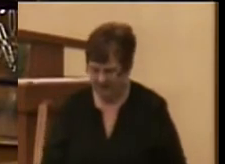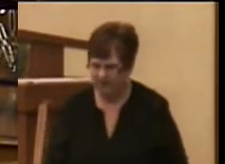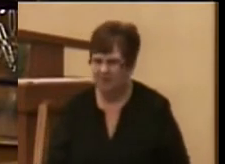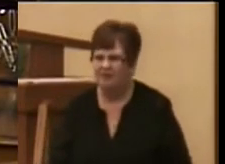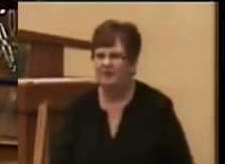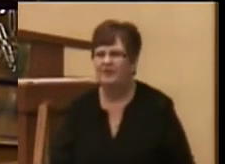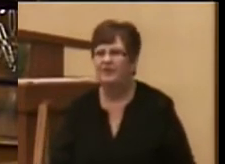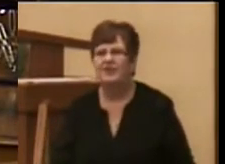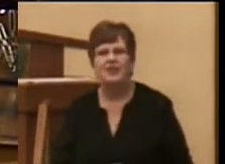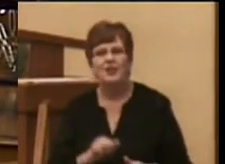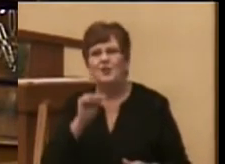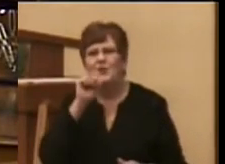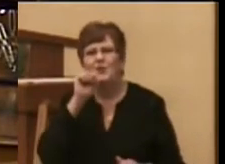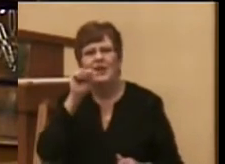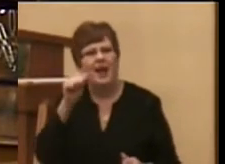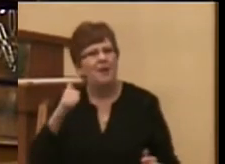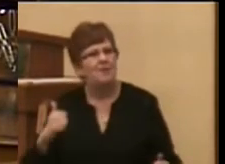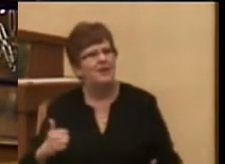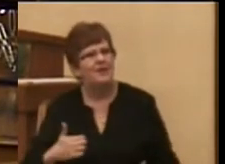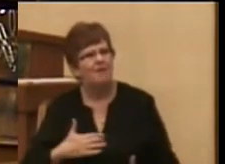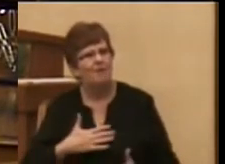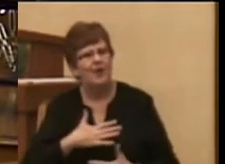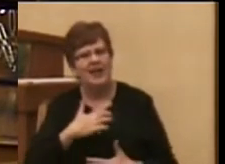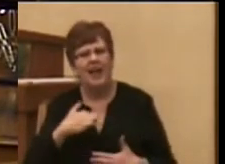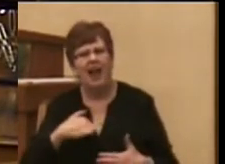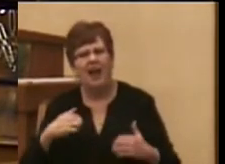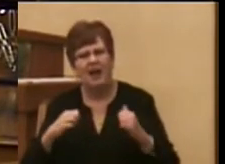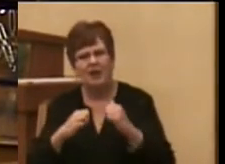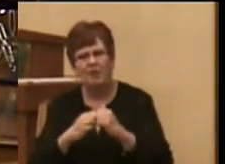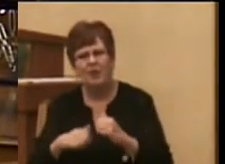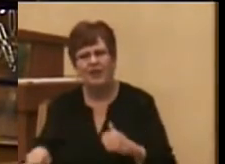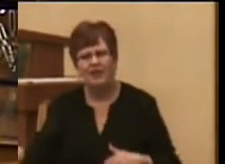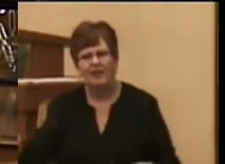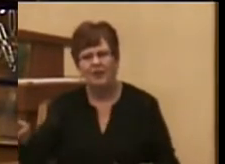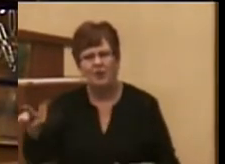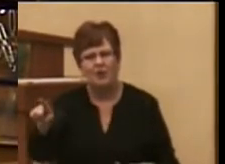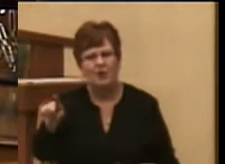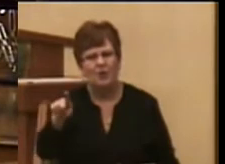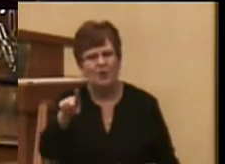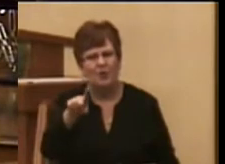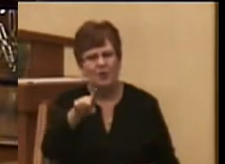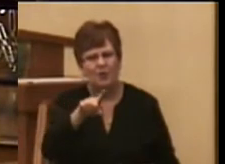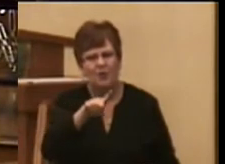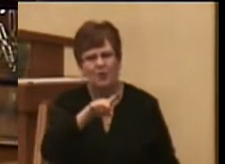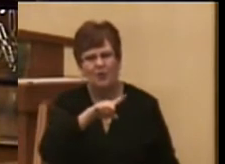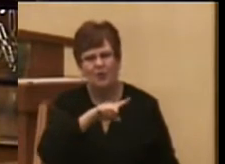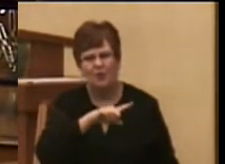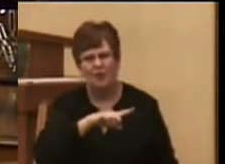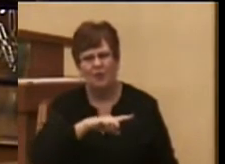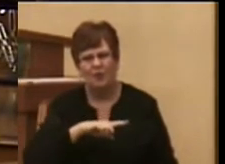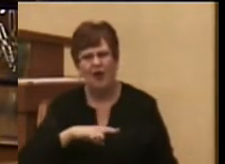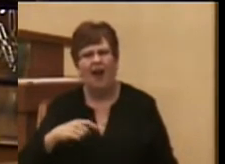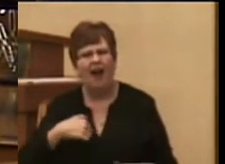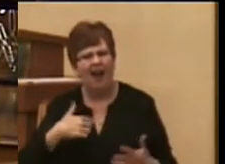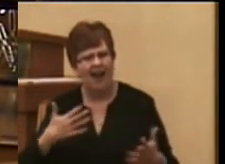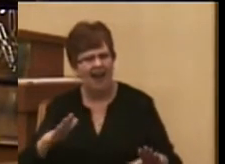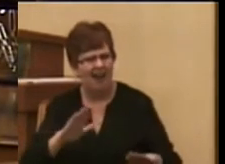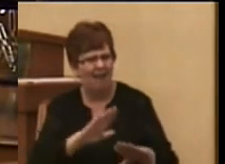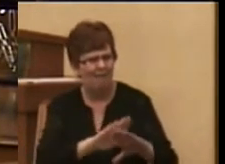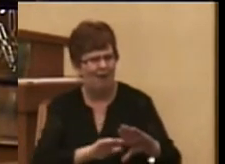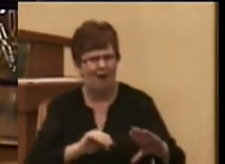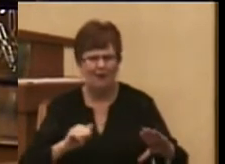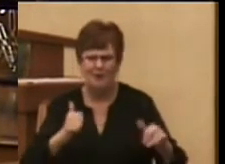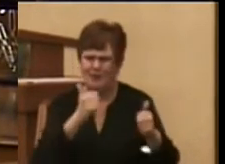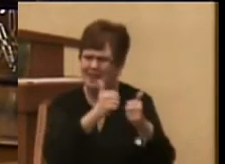Do not be afraid, I am with you. I have called you each by